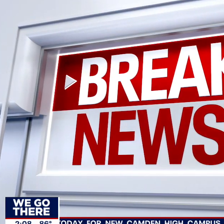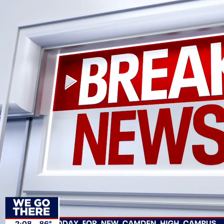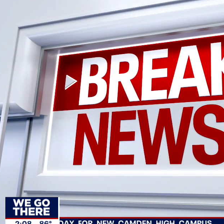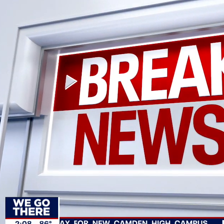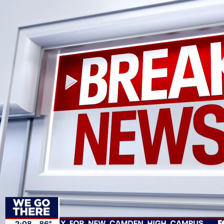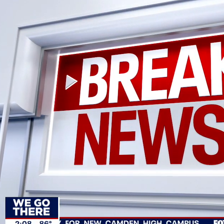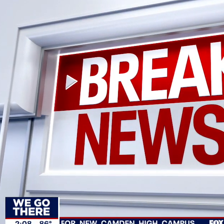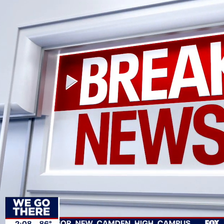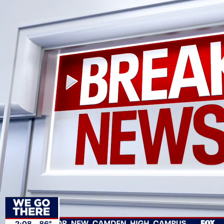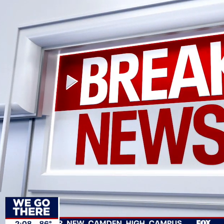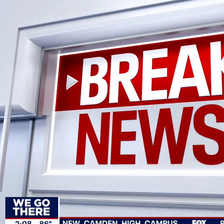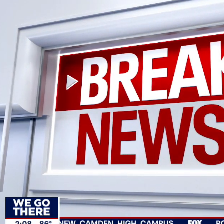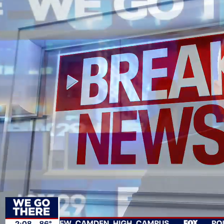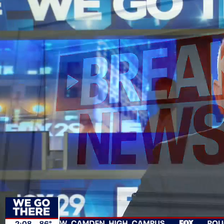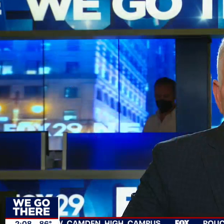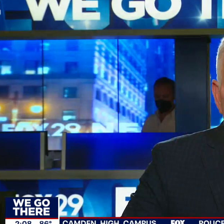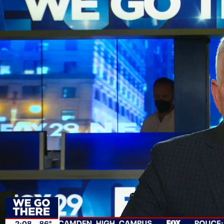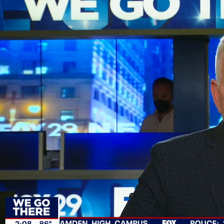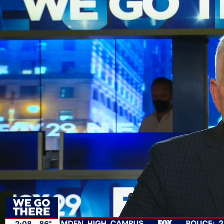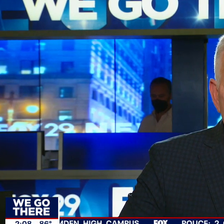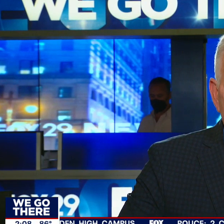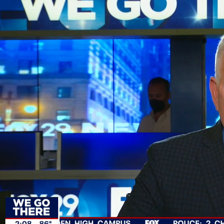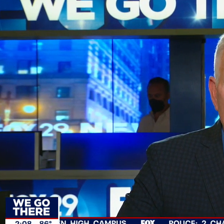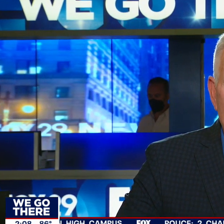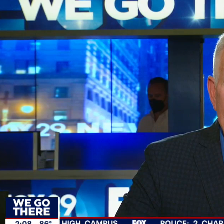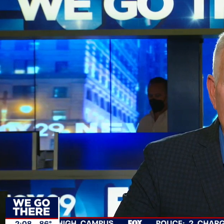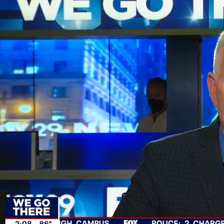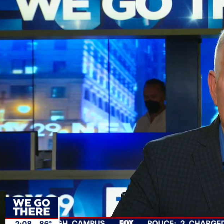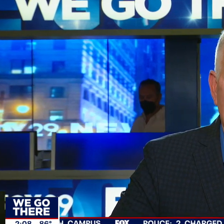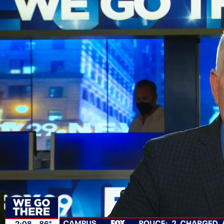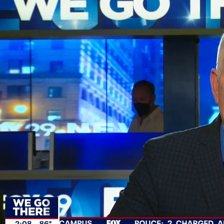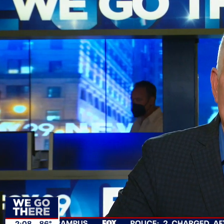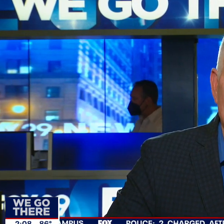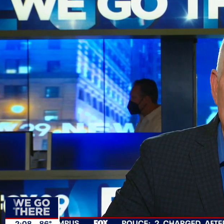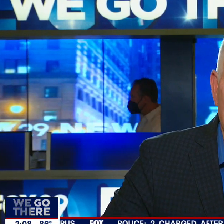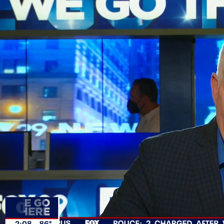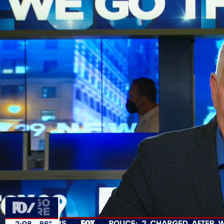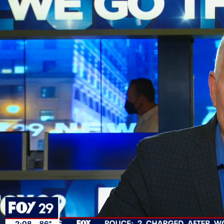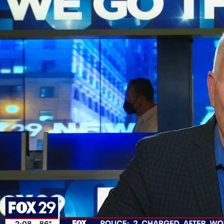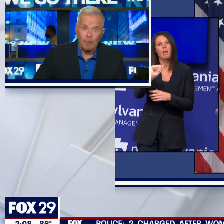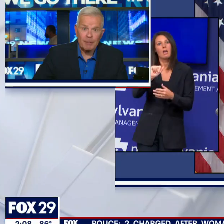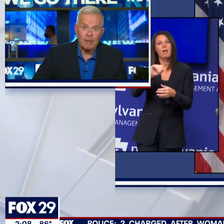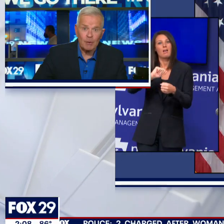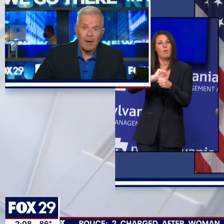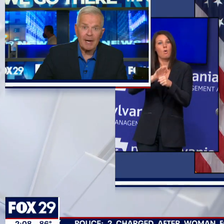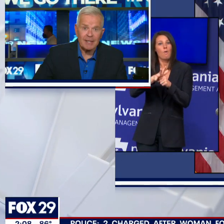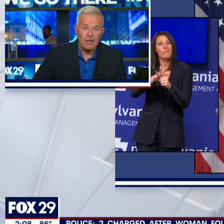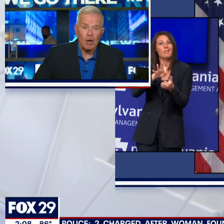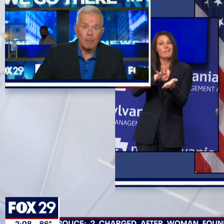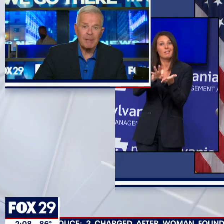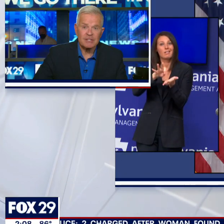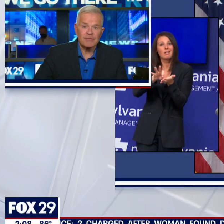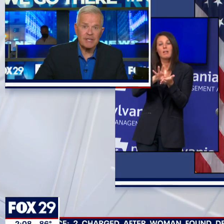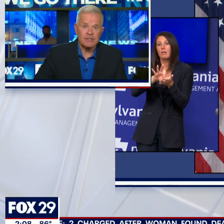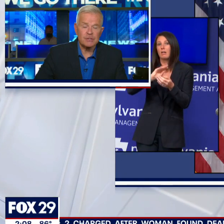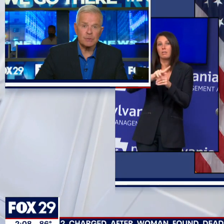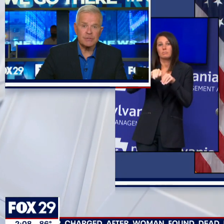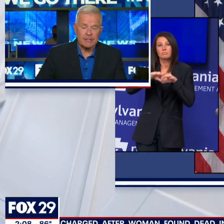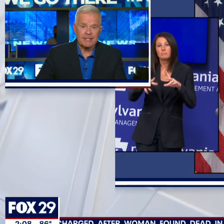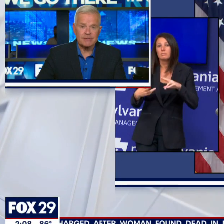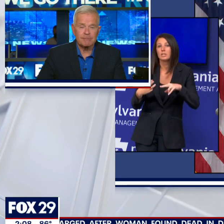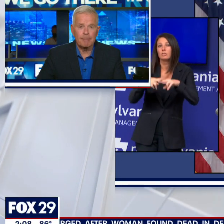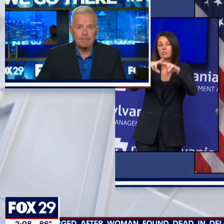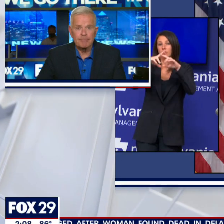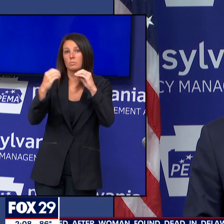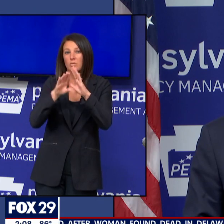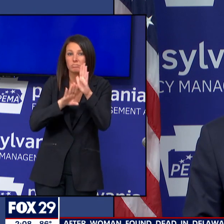Breaking news out of Harrisburg, Pennsylvania. Governor Wolf is just about to announce that masks will be required in all Pennsylvania schools.